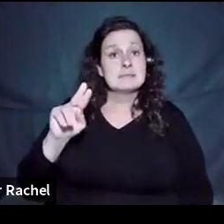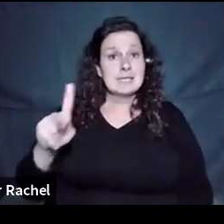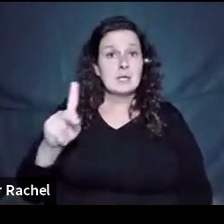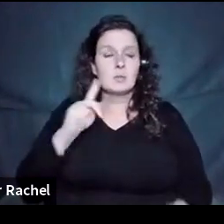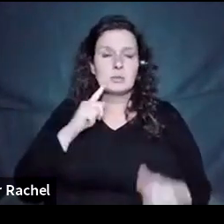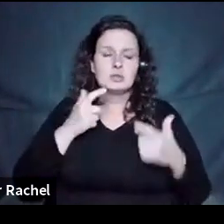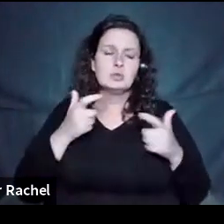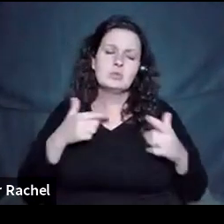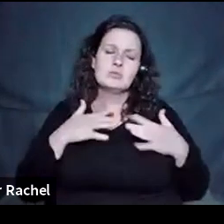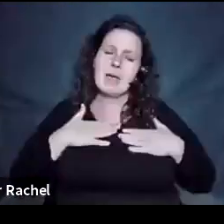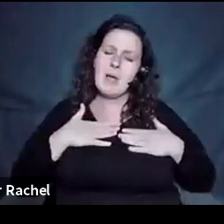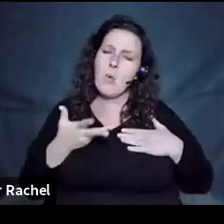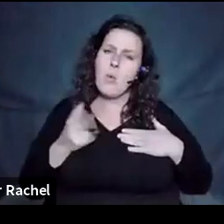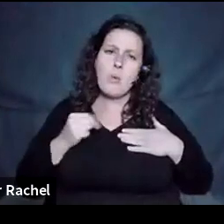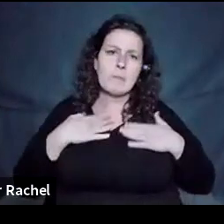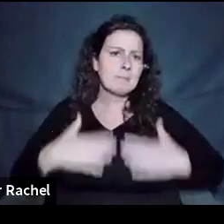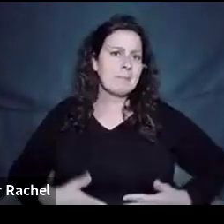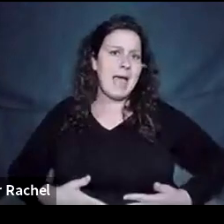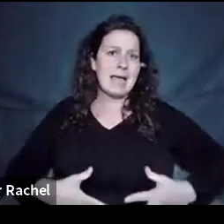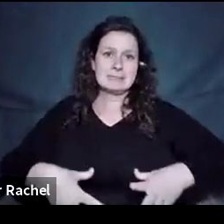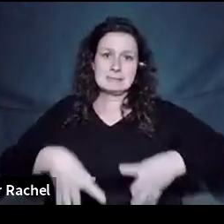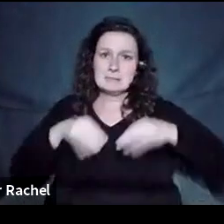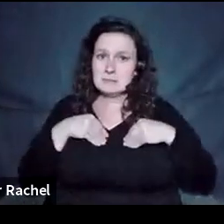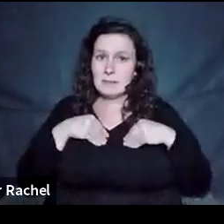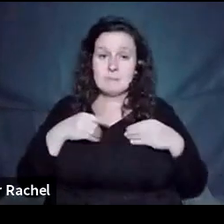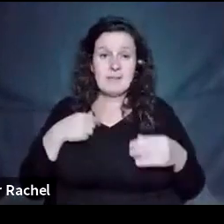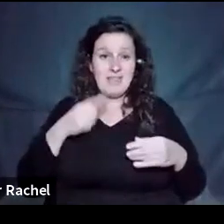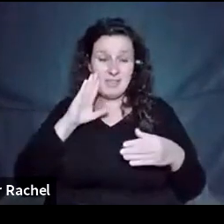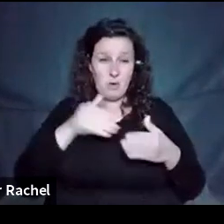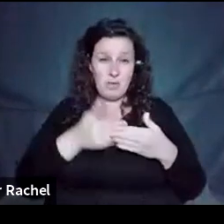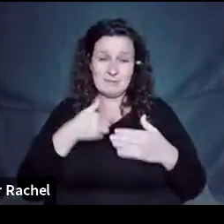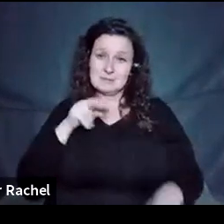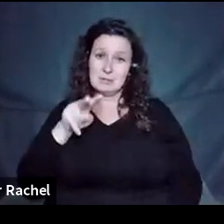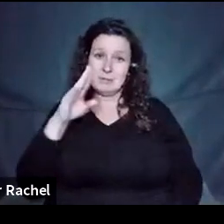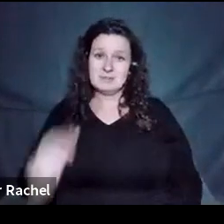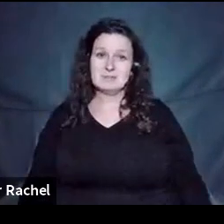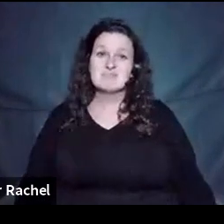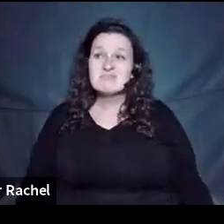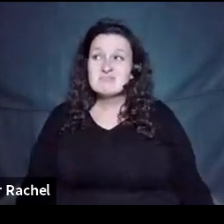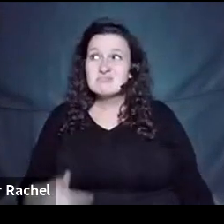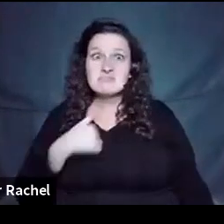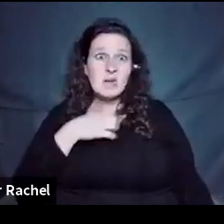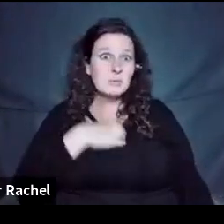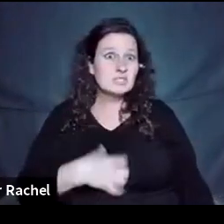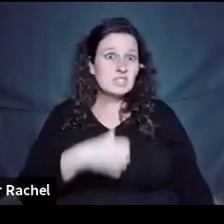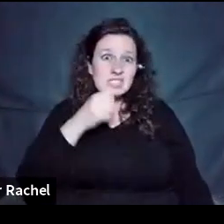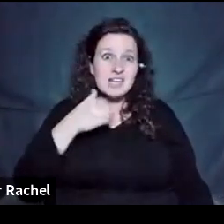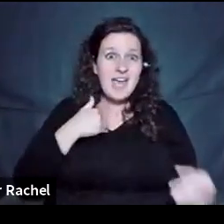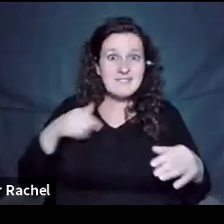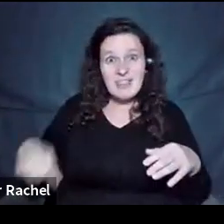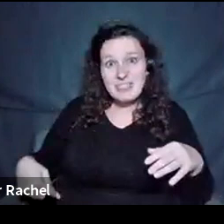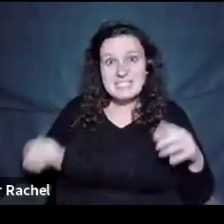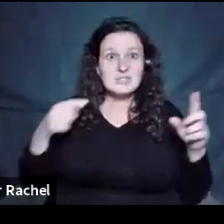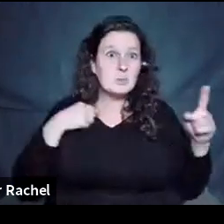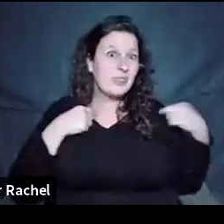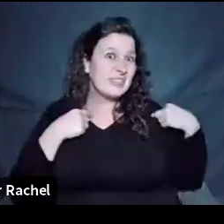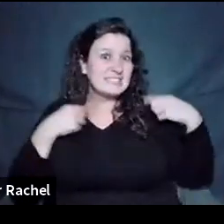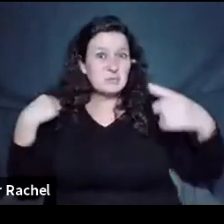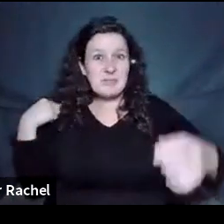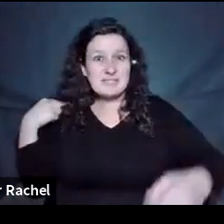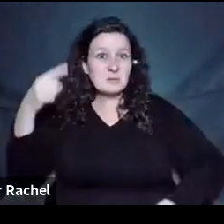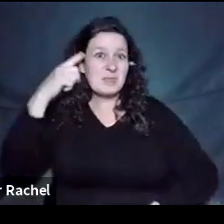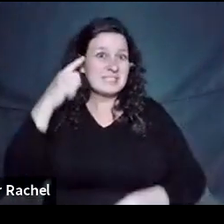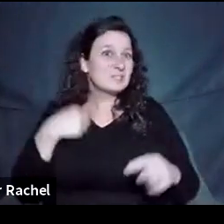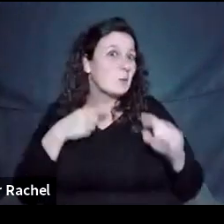acceptance. I think all of us look at ourselves in the mirror and go, oh, I wish I didn't have this. I wish this was different.